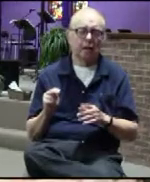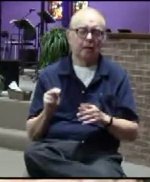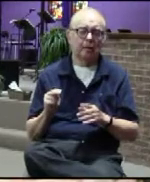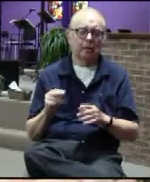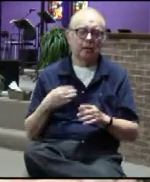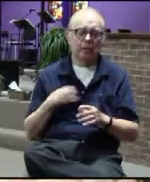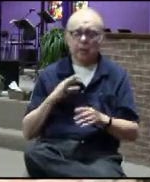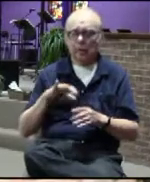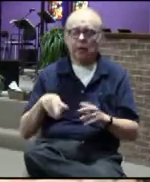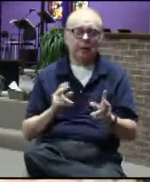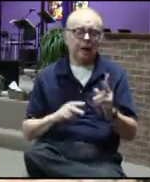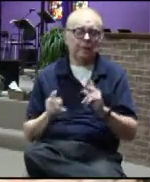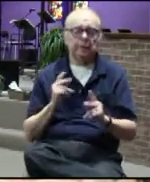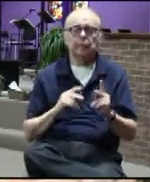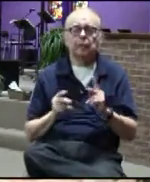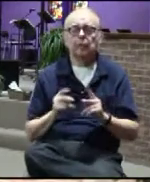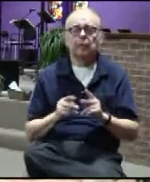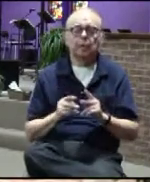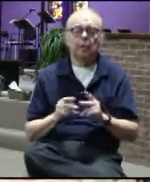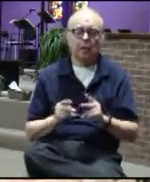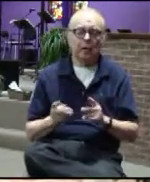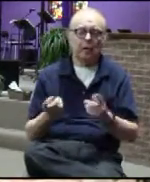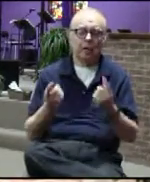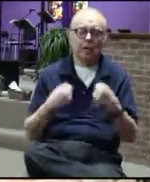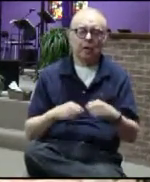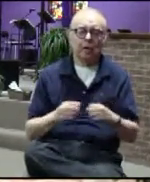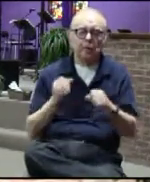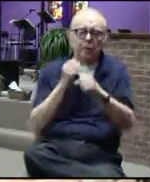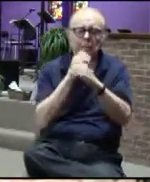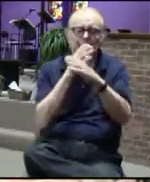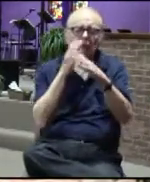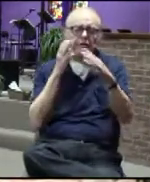Had invited people. To imagine.